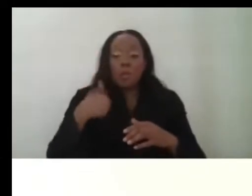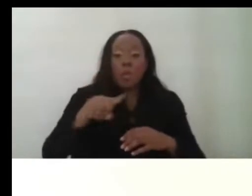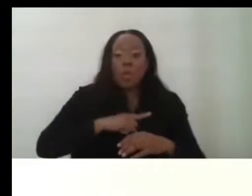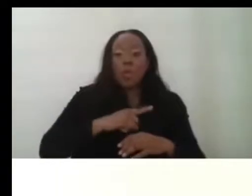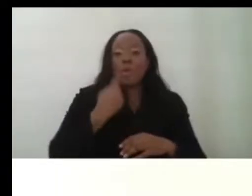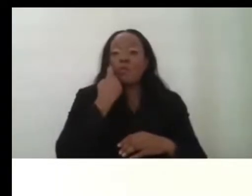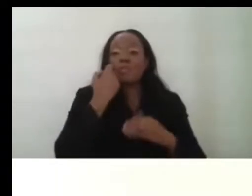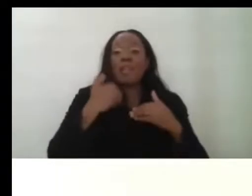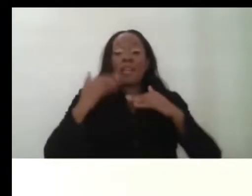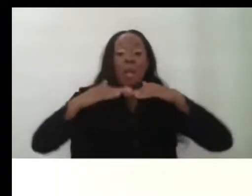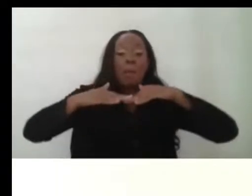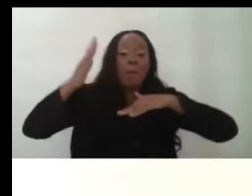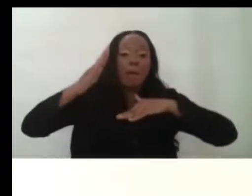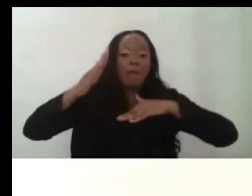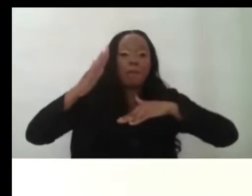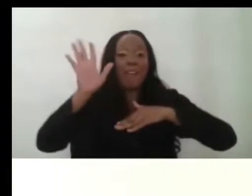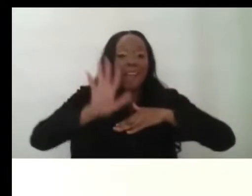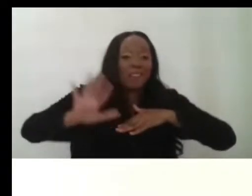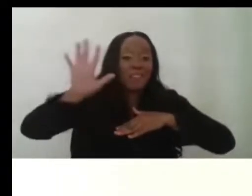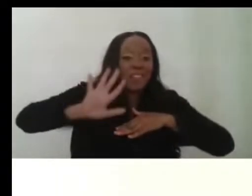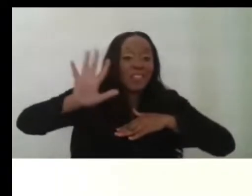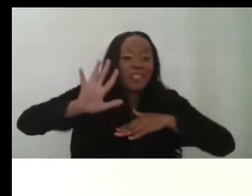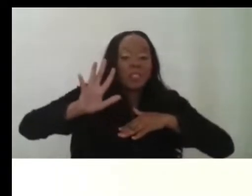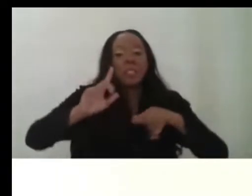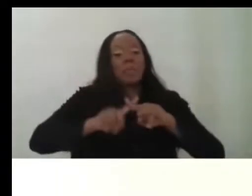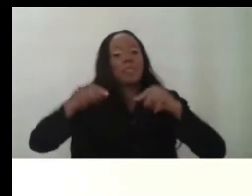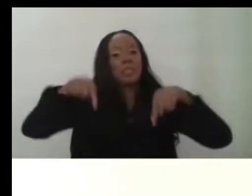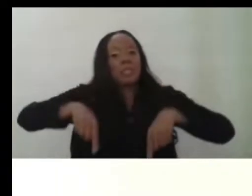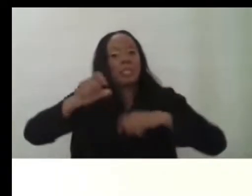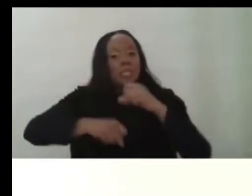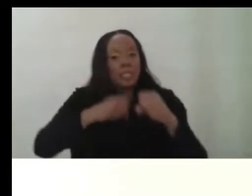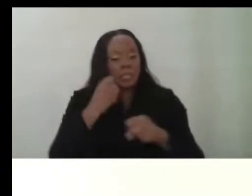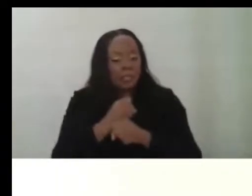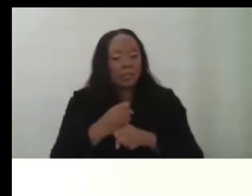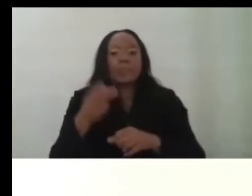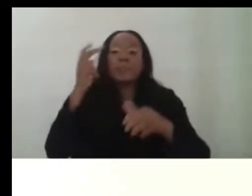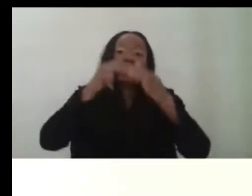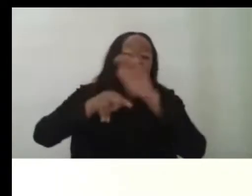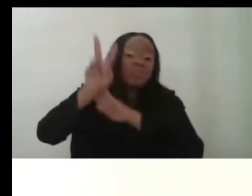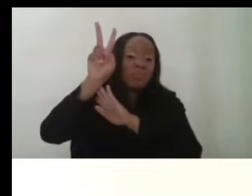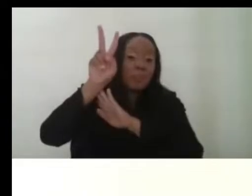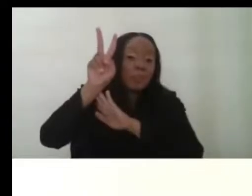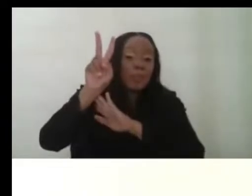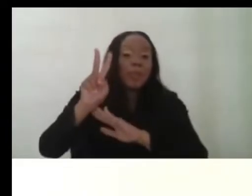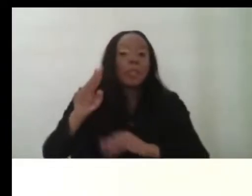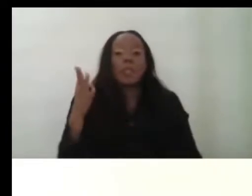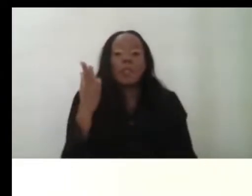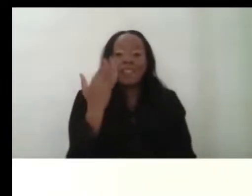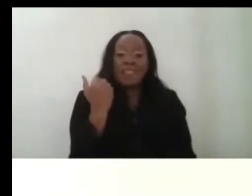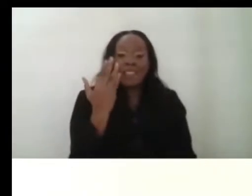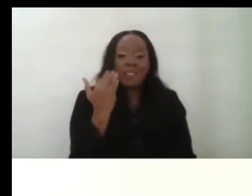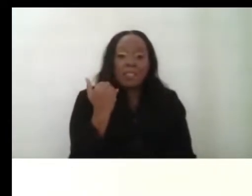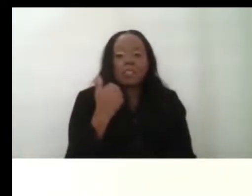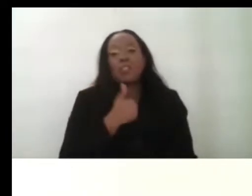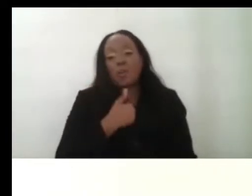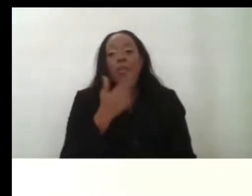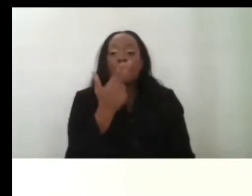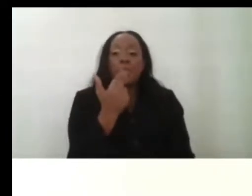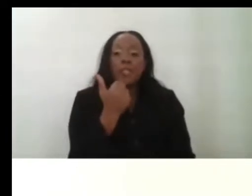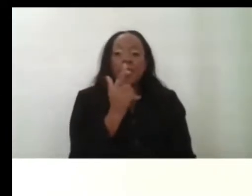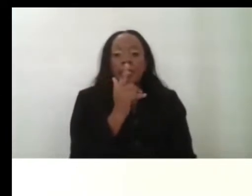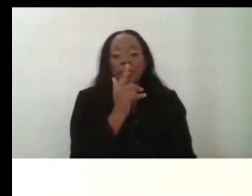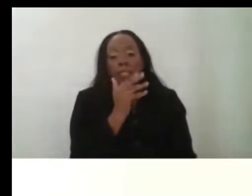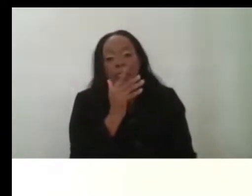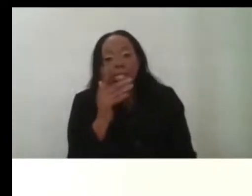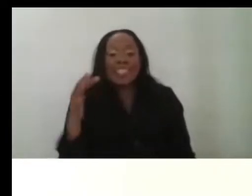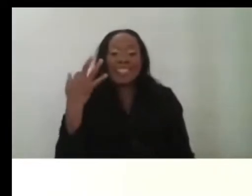board. And this year, 2025, the predictions ranging from 13 right up to